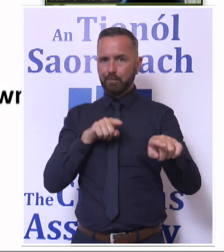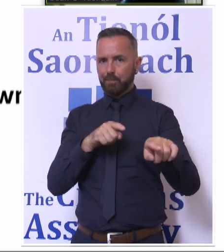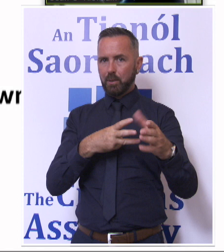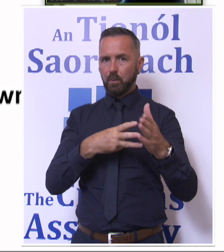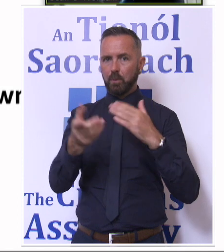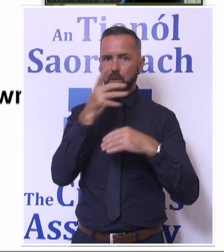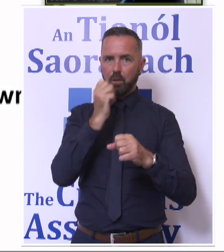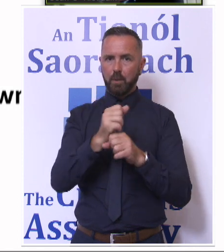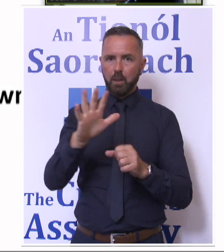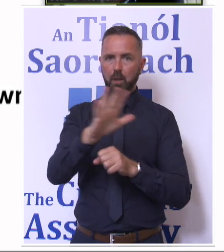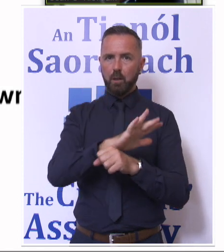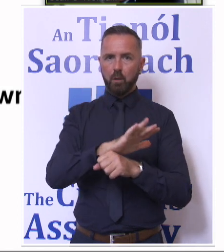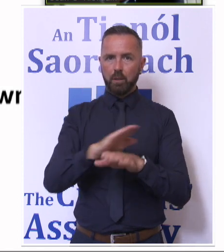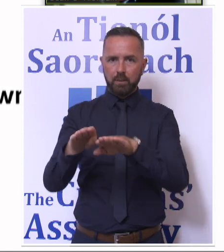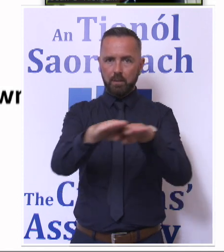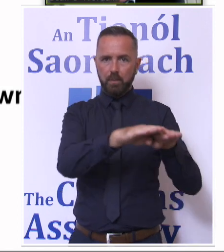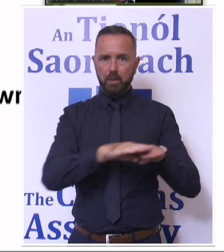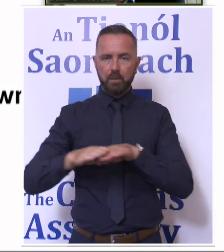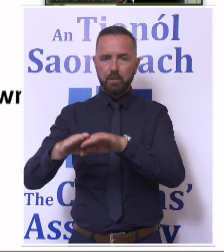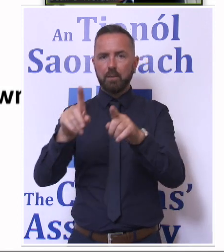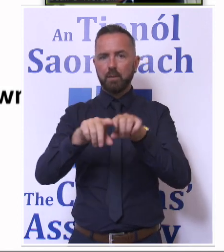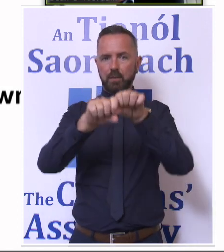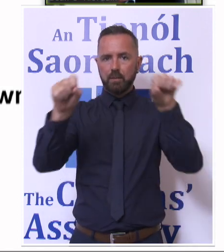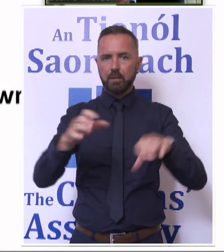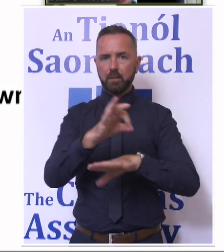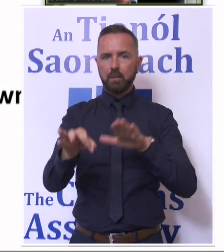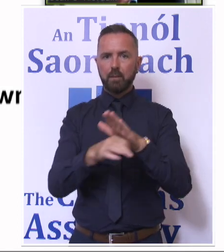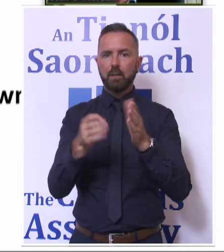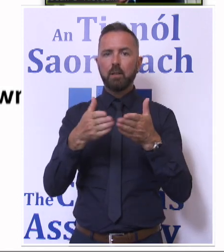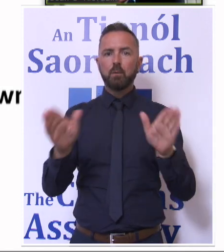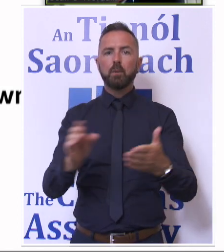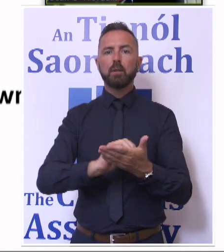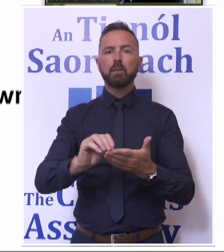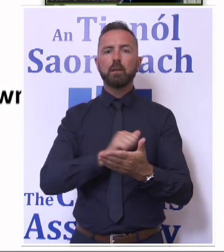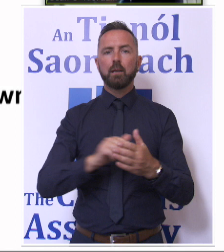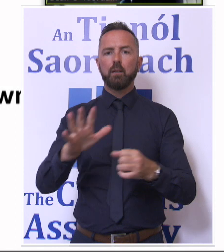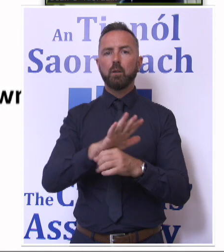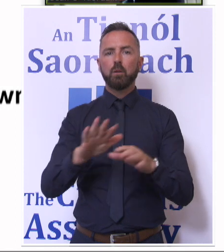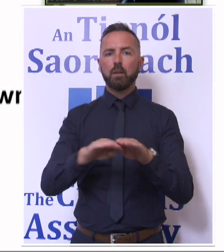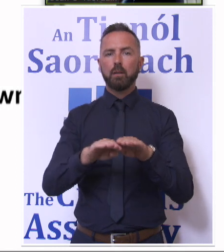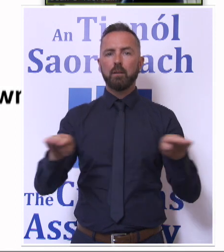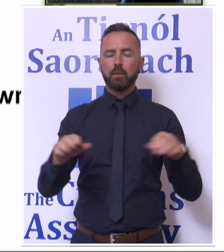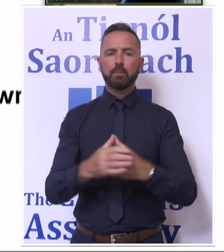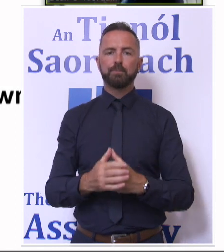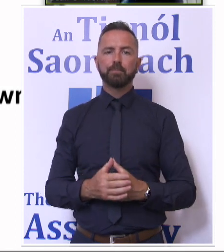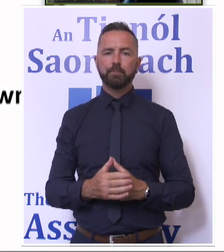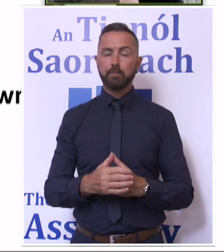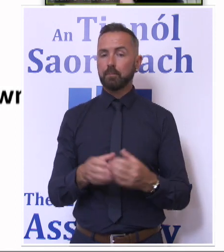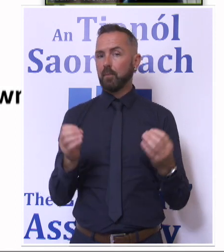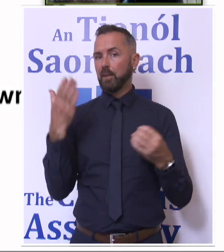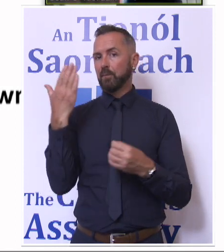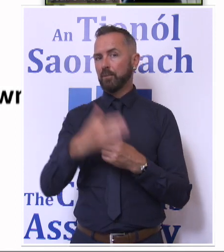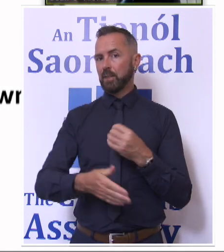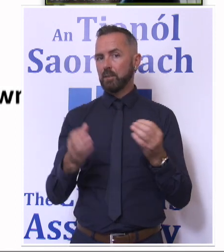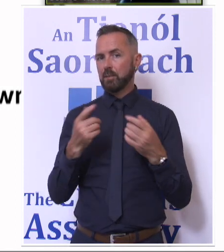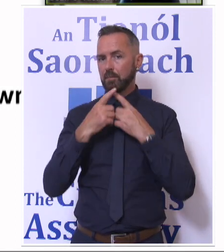local democracy and to systems of government and critical public administration at local level. Now, having said that, you know,